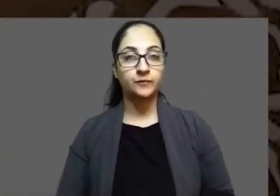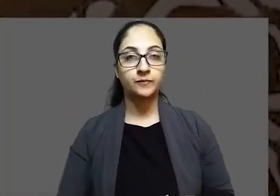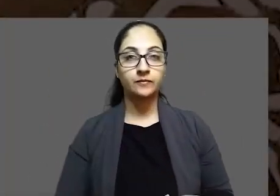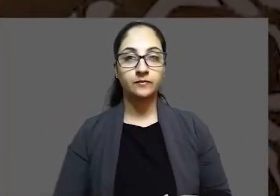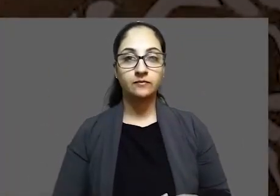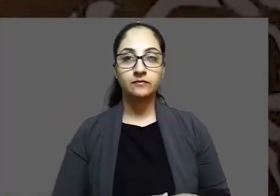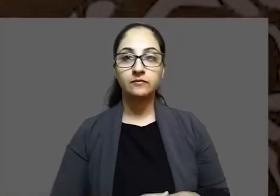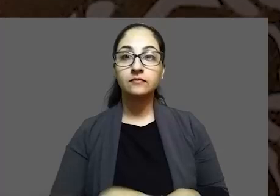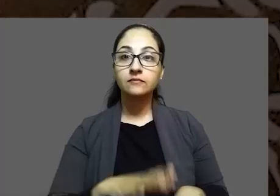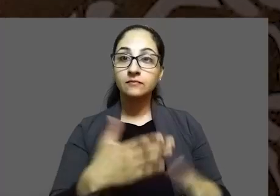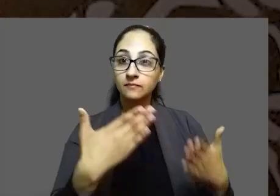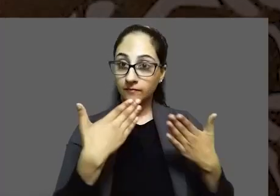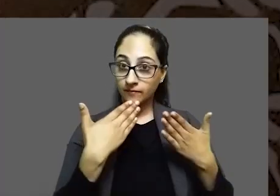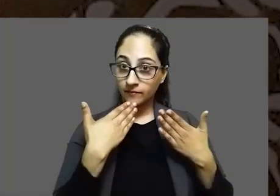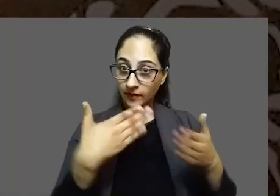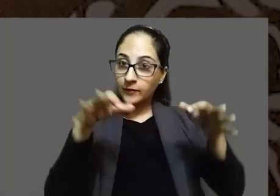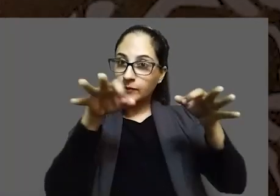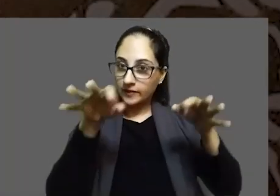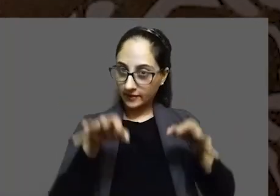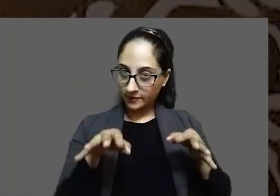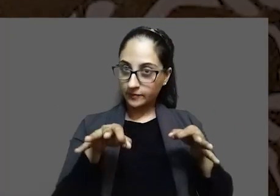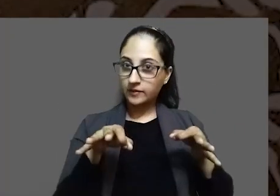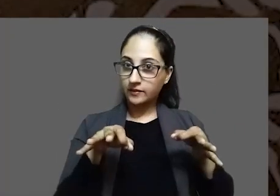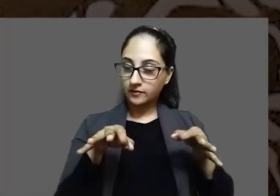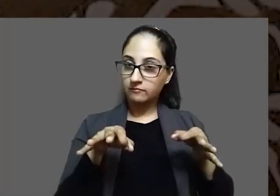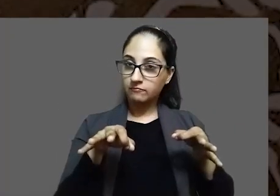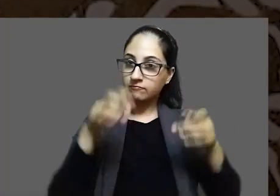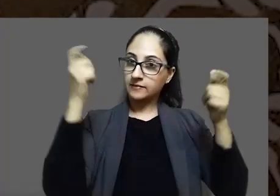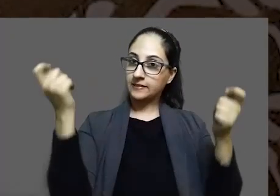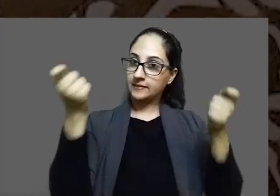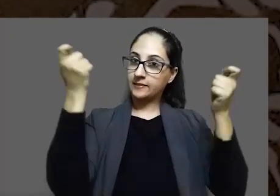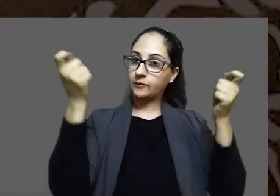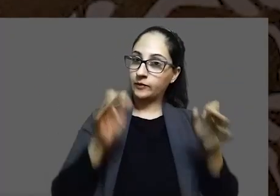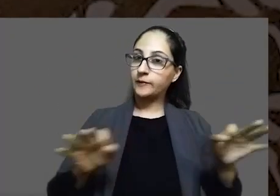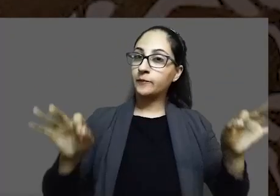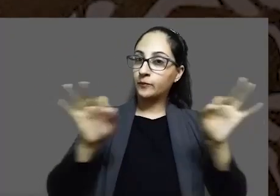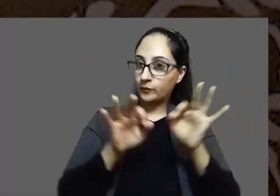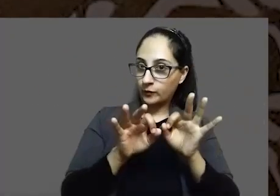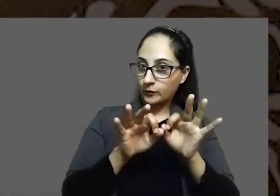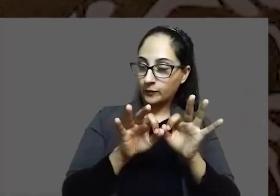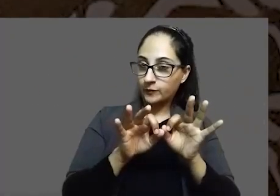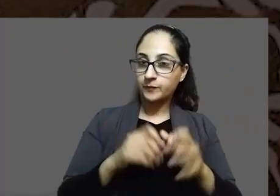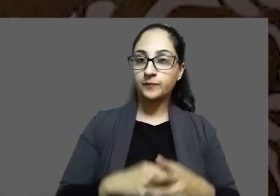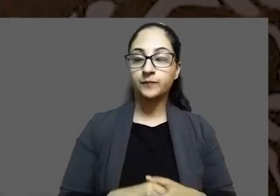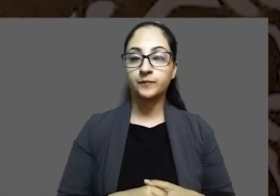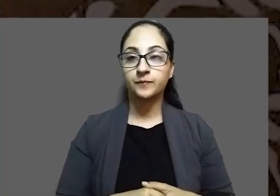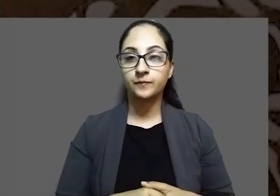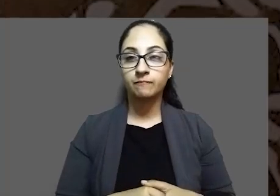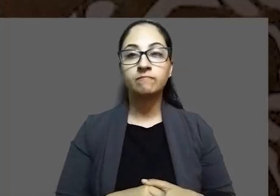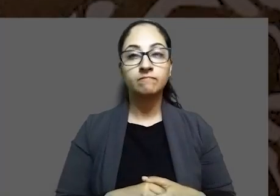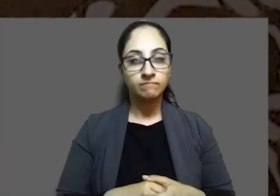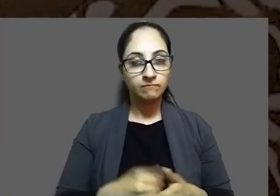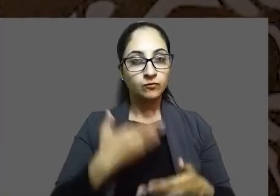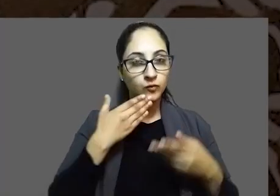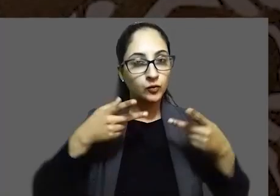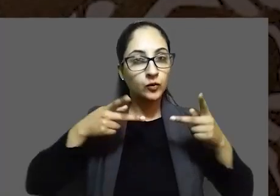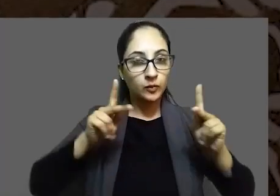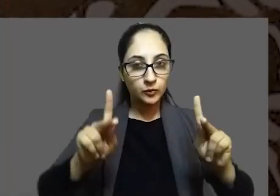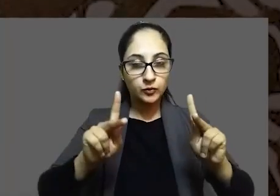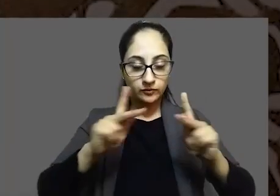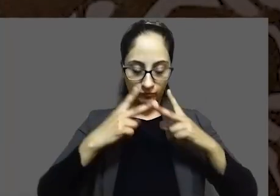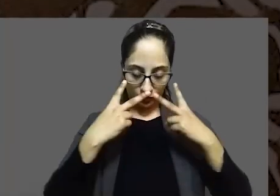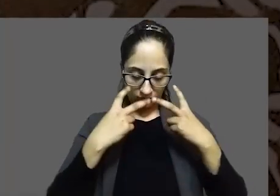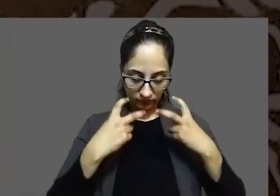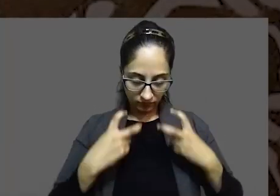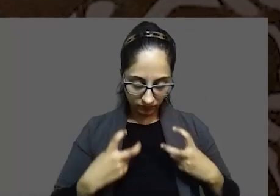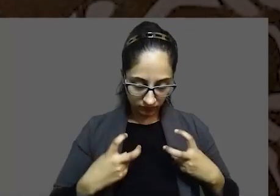Thank you for that beautiful reflection on the importance of commemoration. The use of holidays and festivals to reflect on who